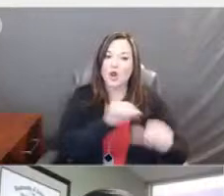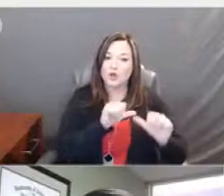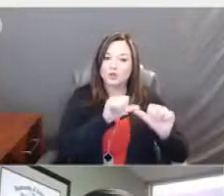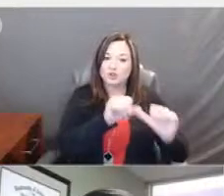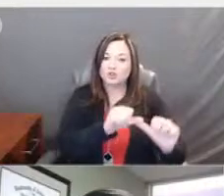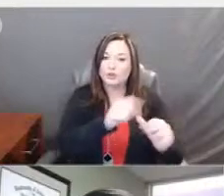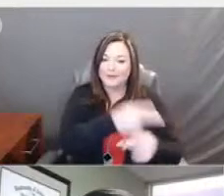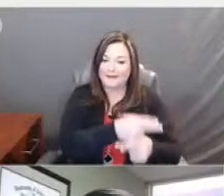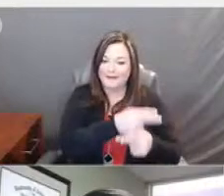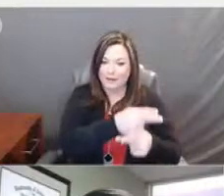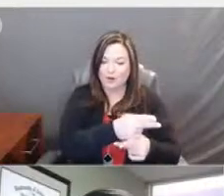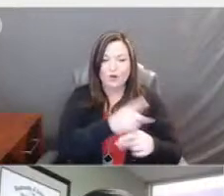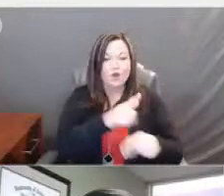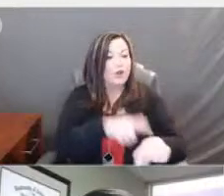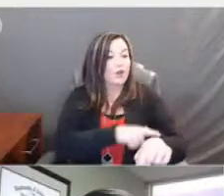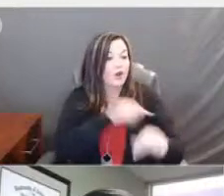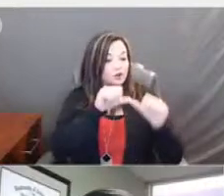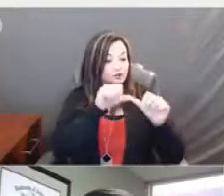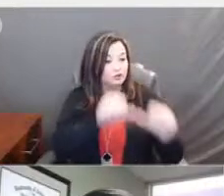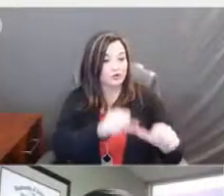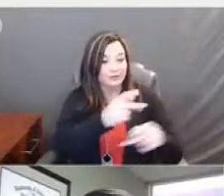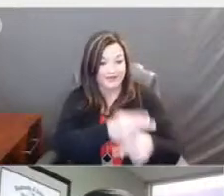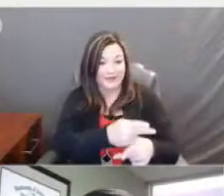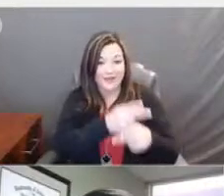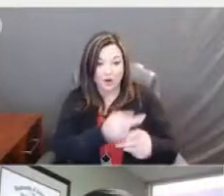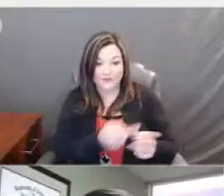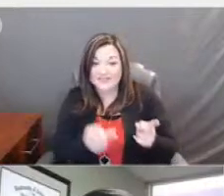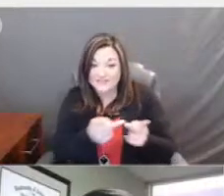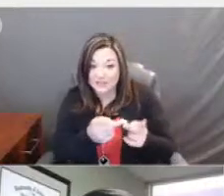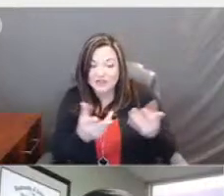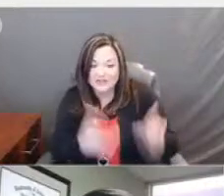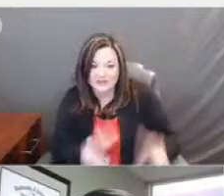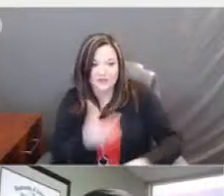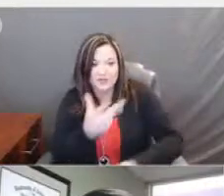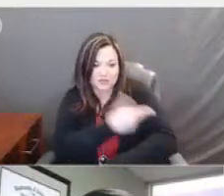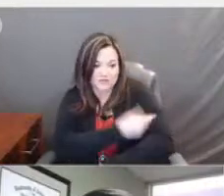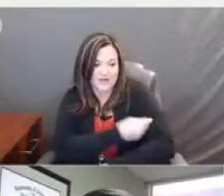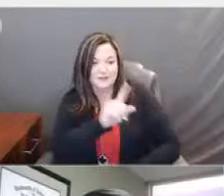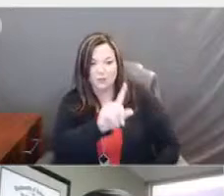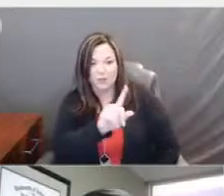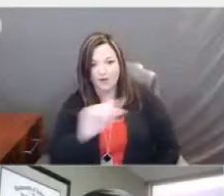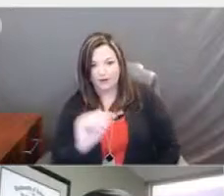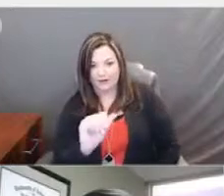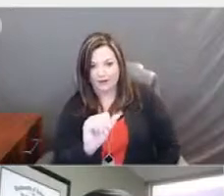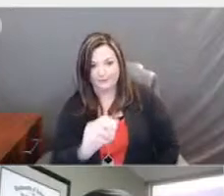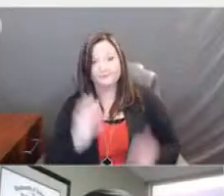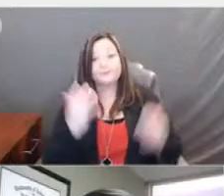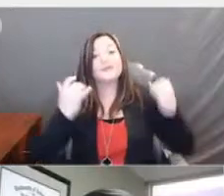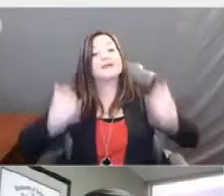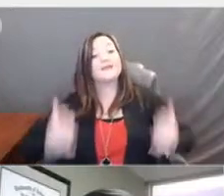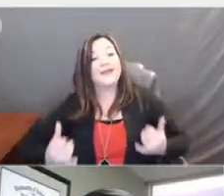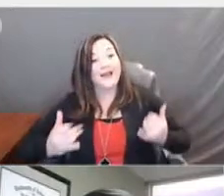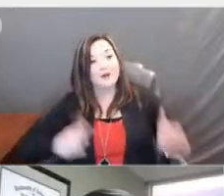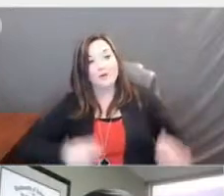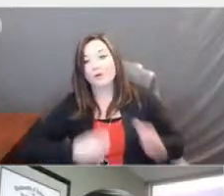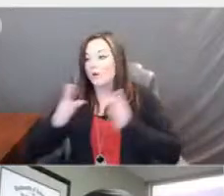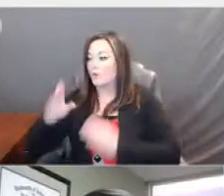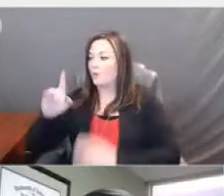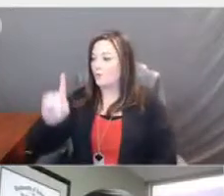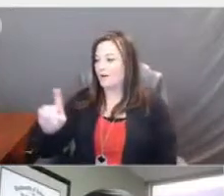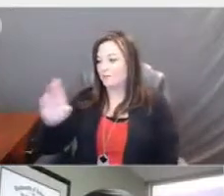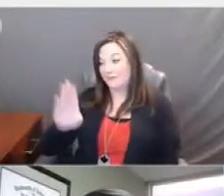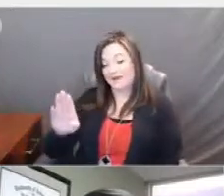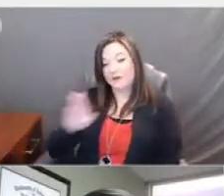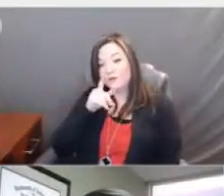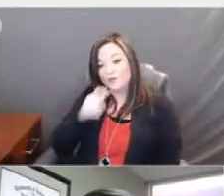We vaccinated all the long-term care facilities in 1A. Now in 1B, people who live in